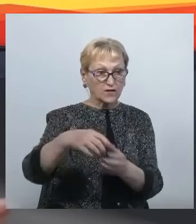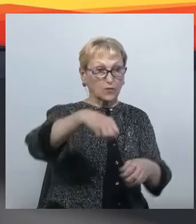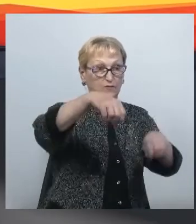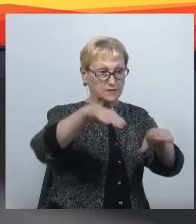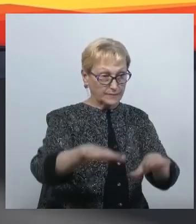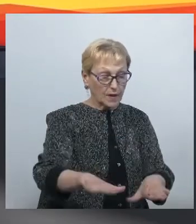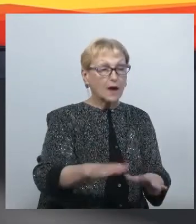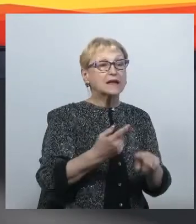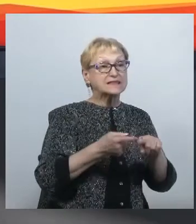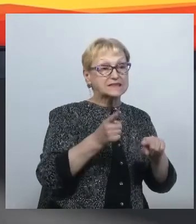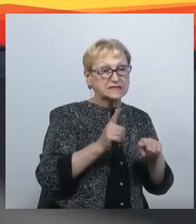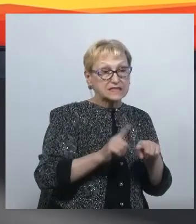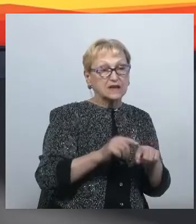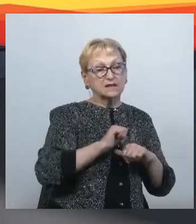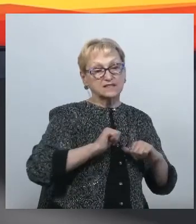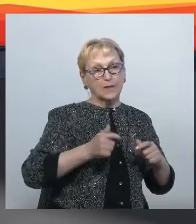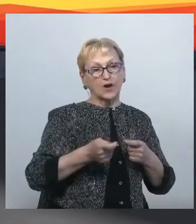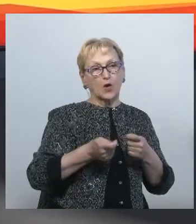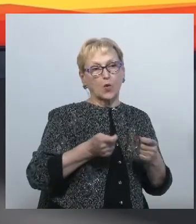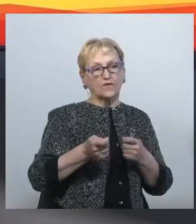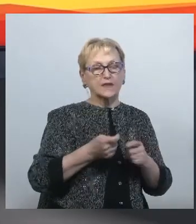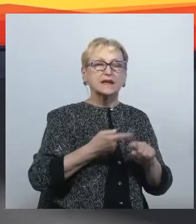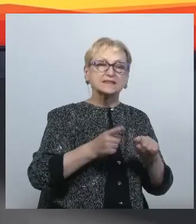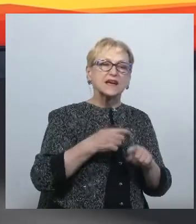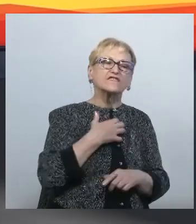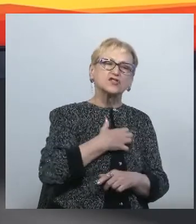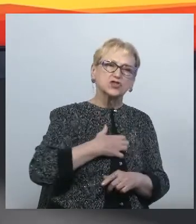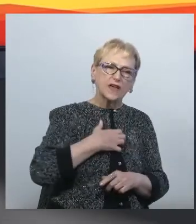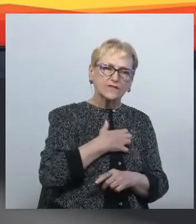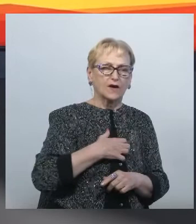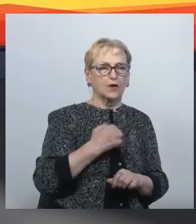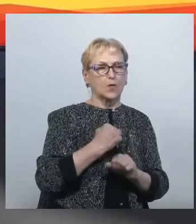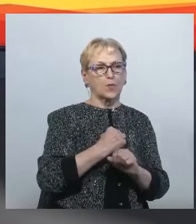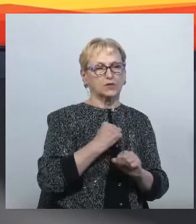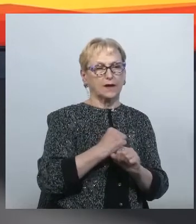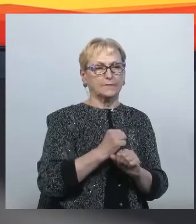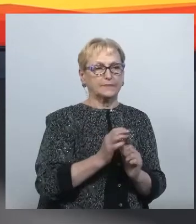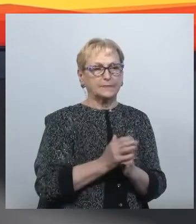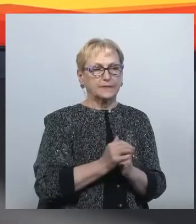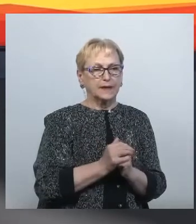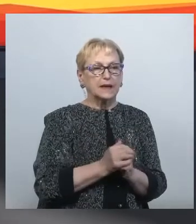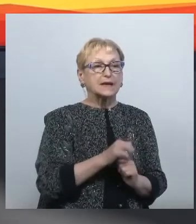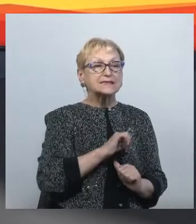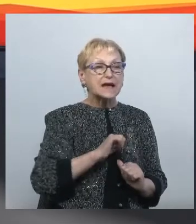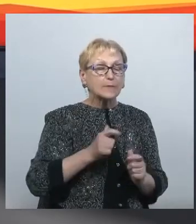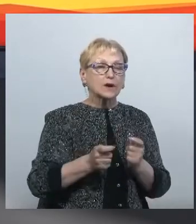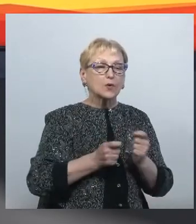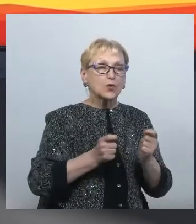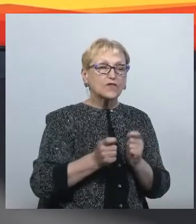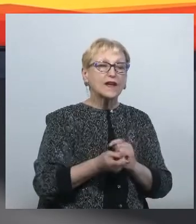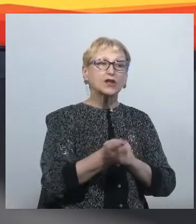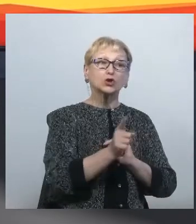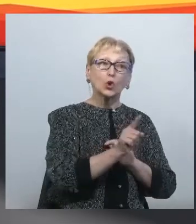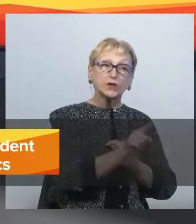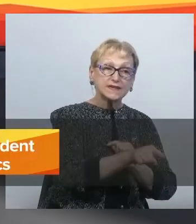body, this is co-regulation, what I mentioned in the beginning. It's an important work, but I would like to emphasize that